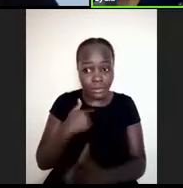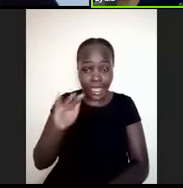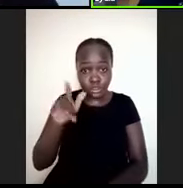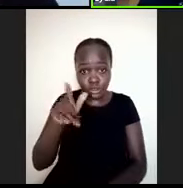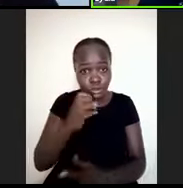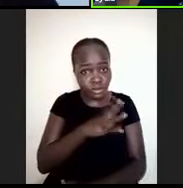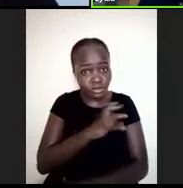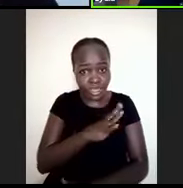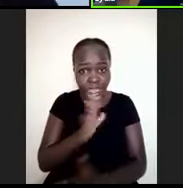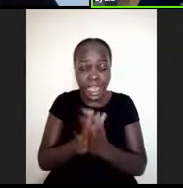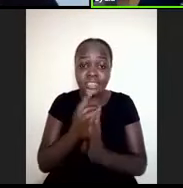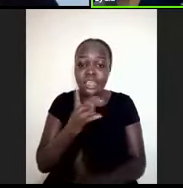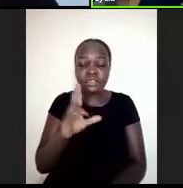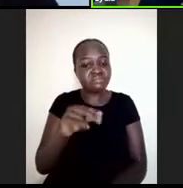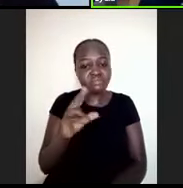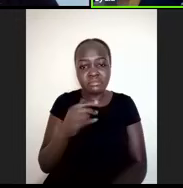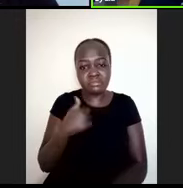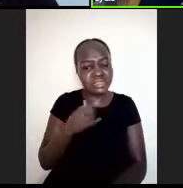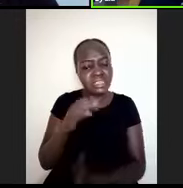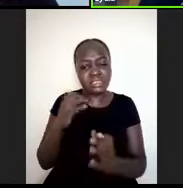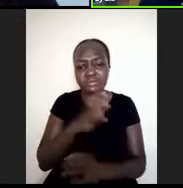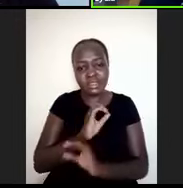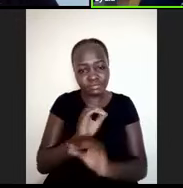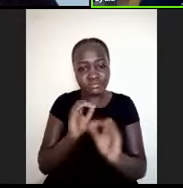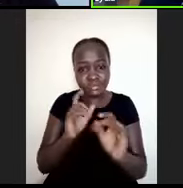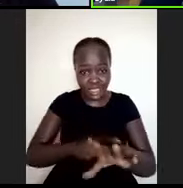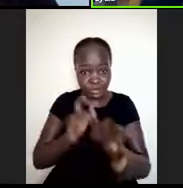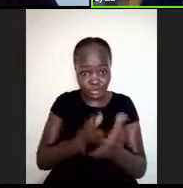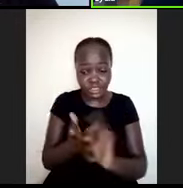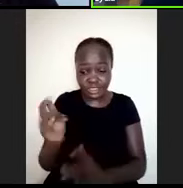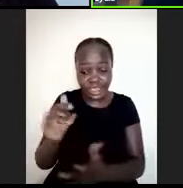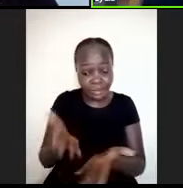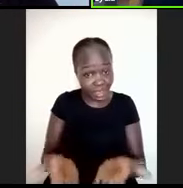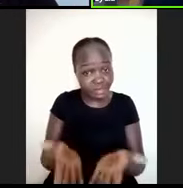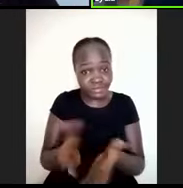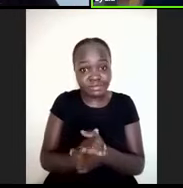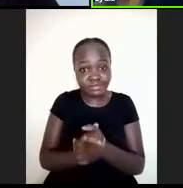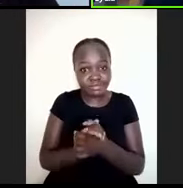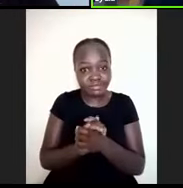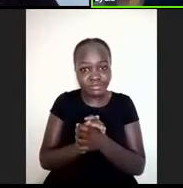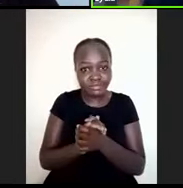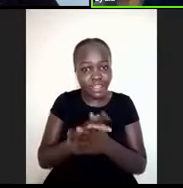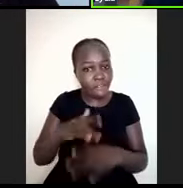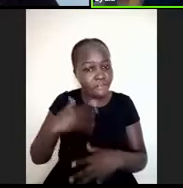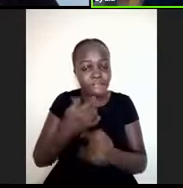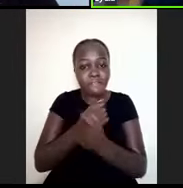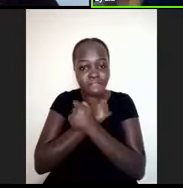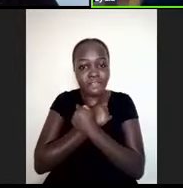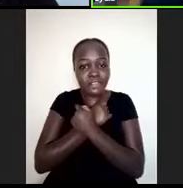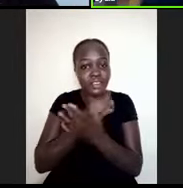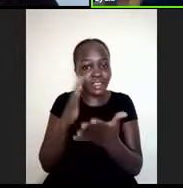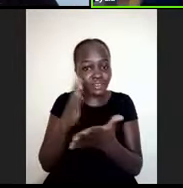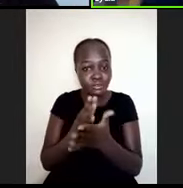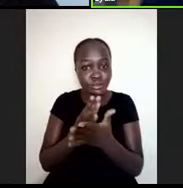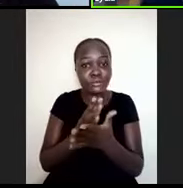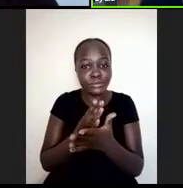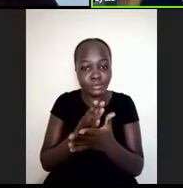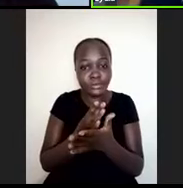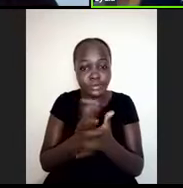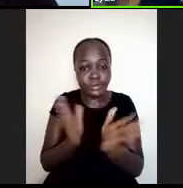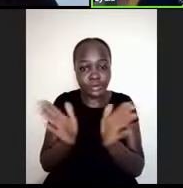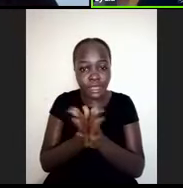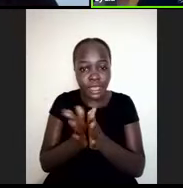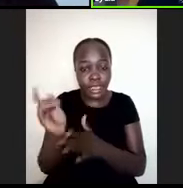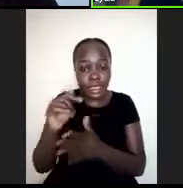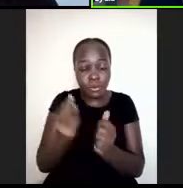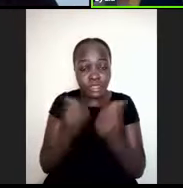And he told me, no, Mom, you can't be scared when Jesus is there. You just feel love. And he came with an